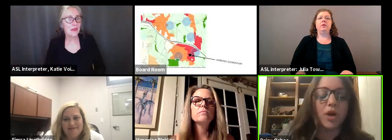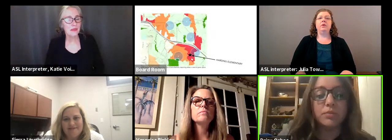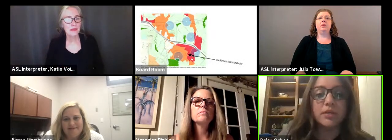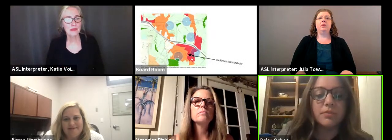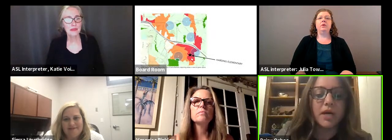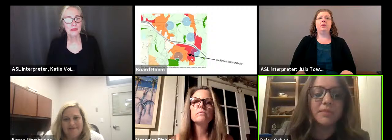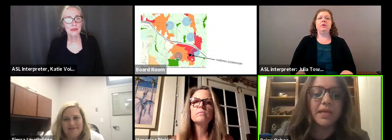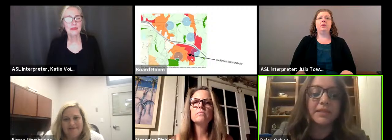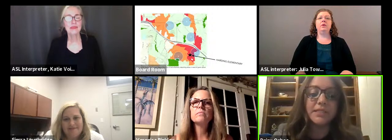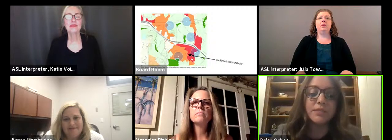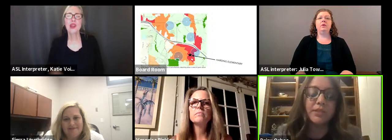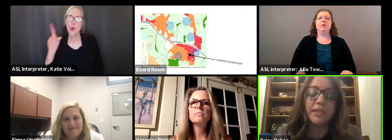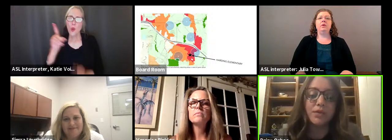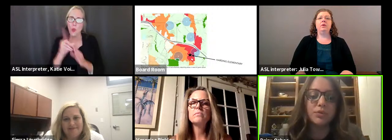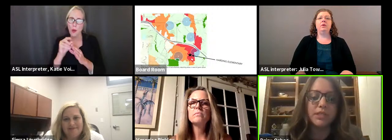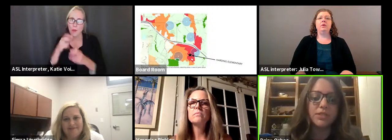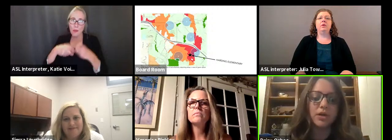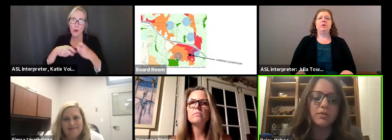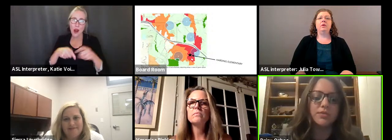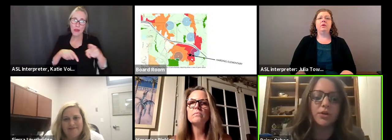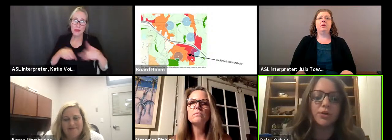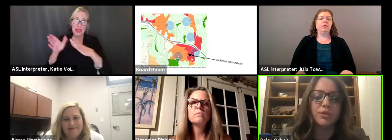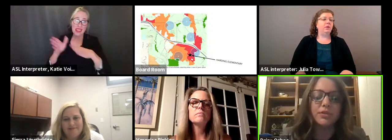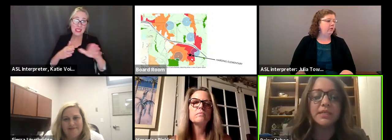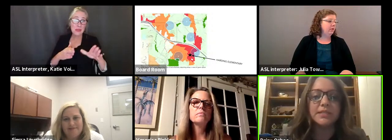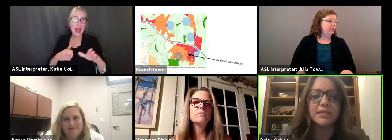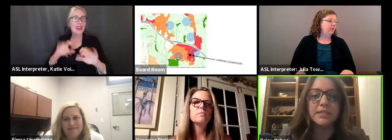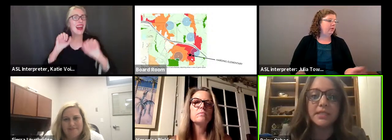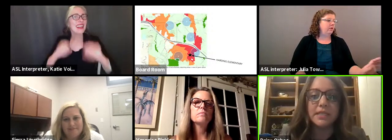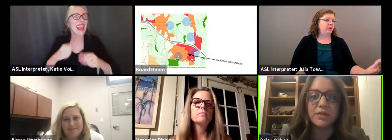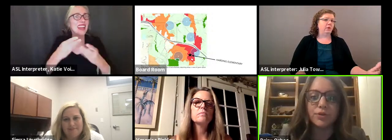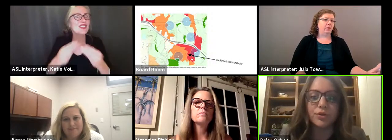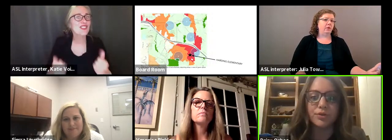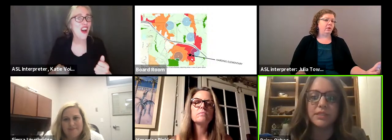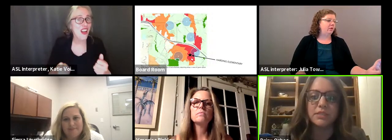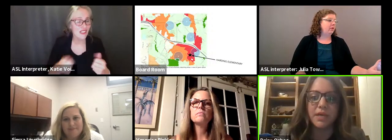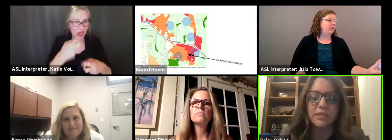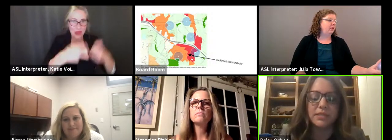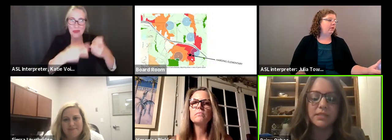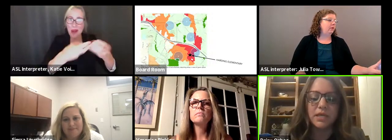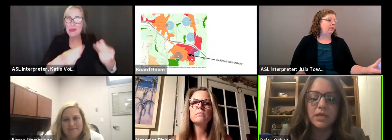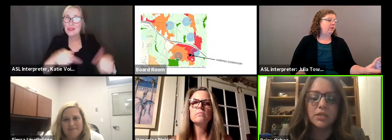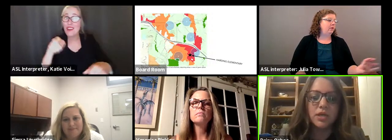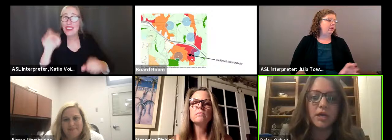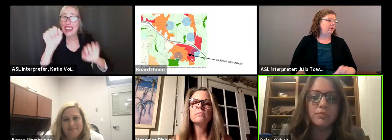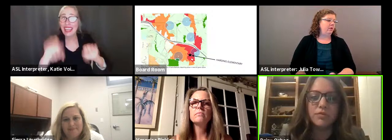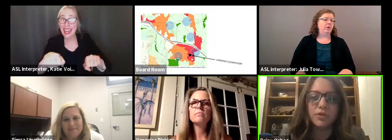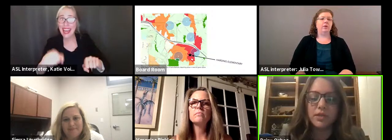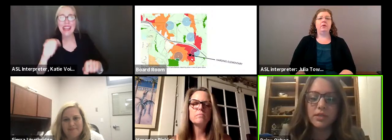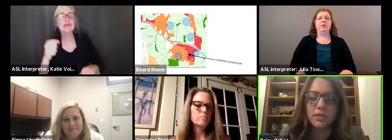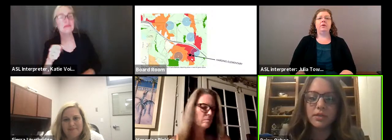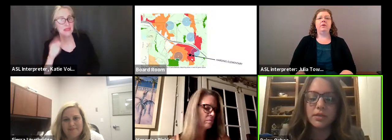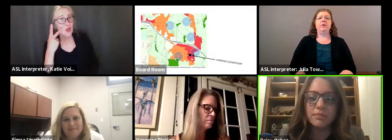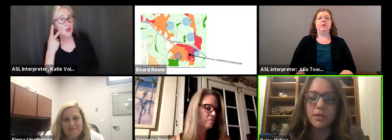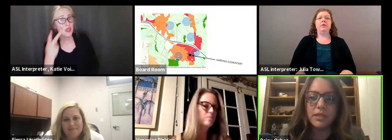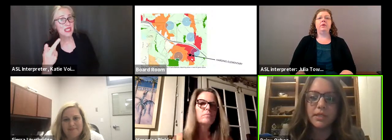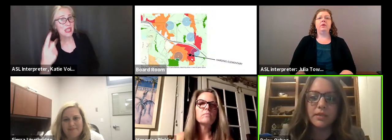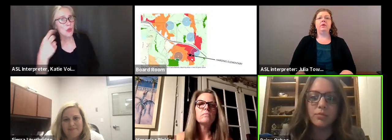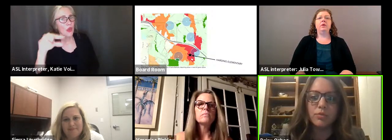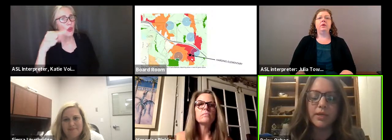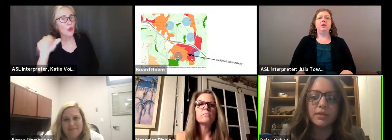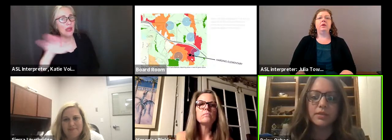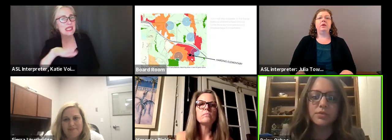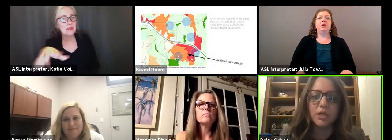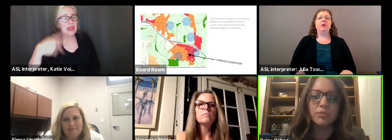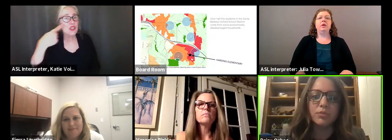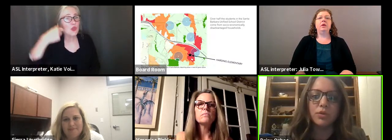Another problem that this plan really solves in our community is just the need for green space. So if you keep on clicking